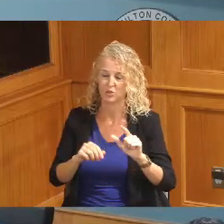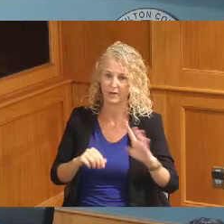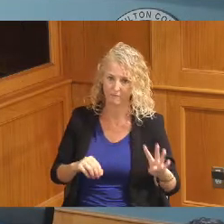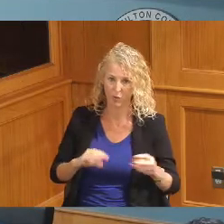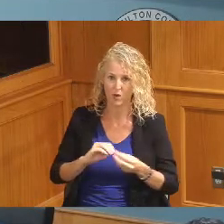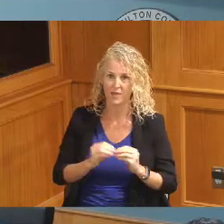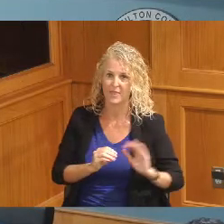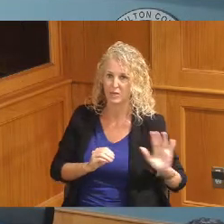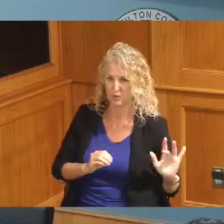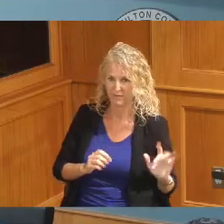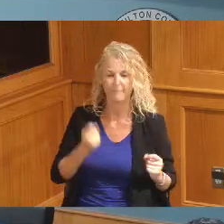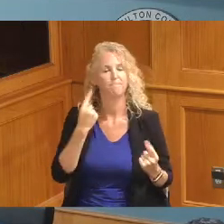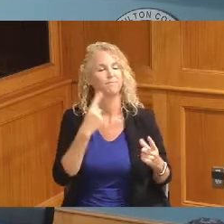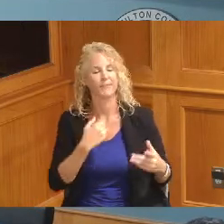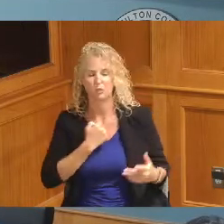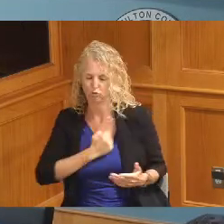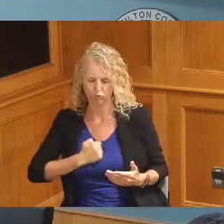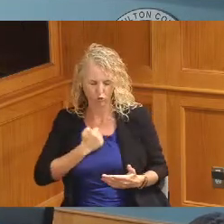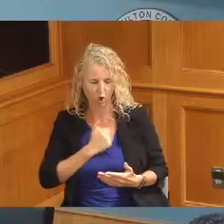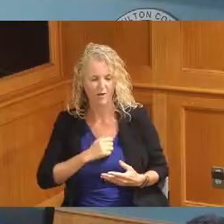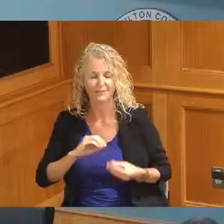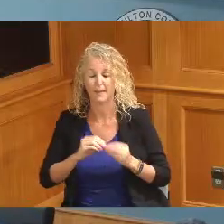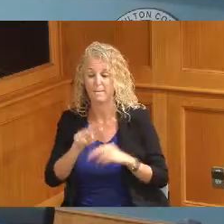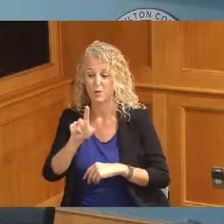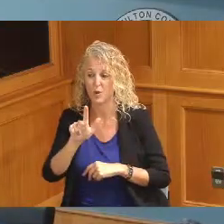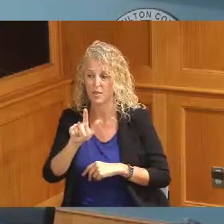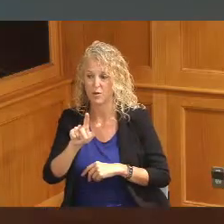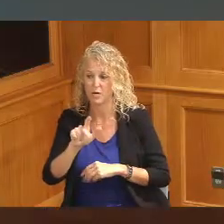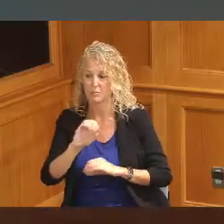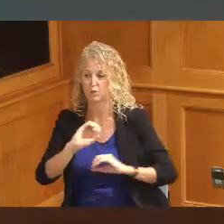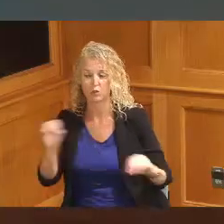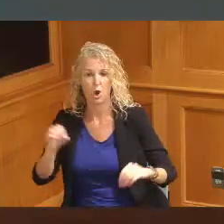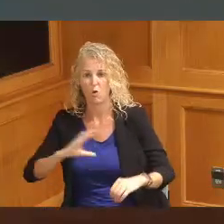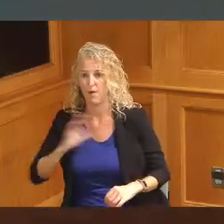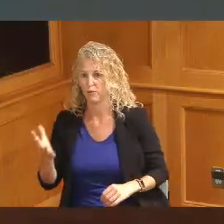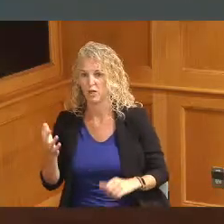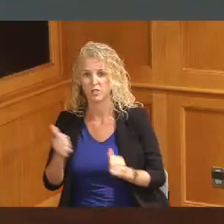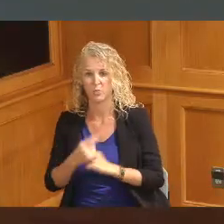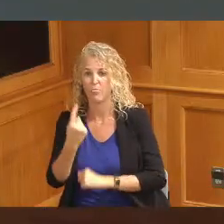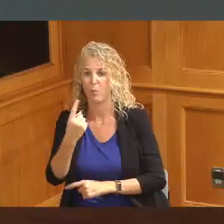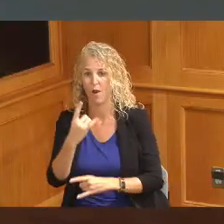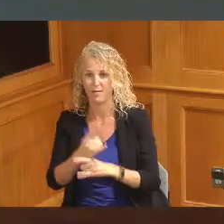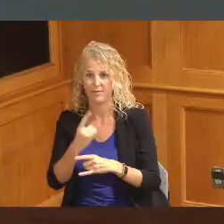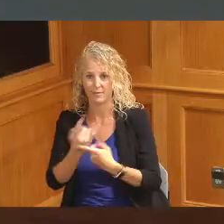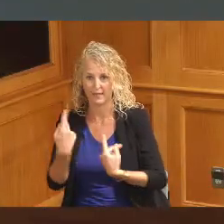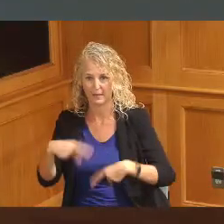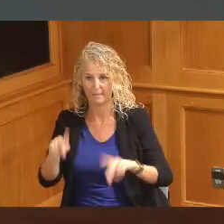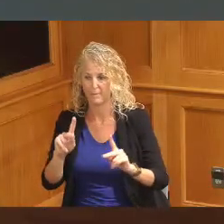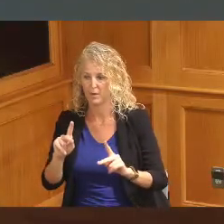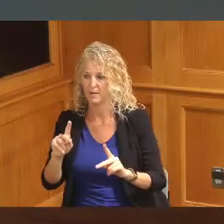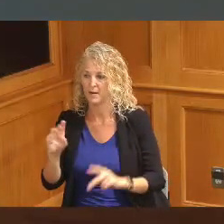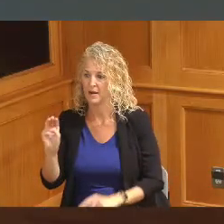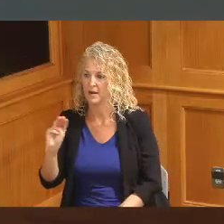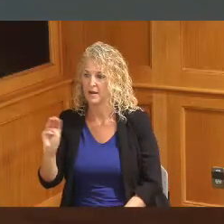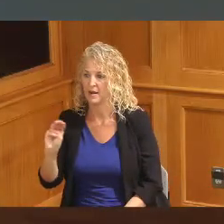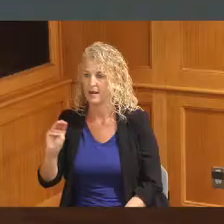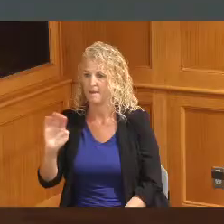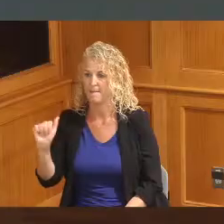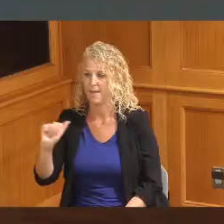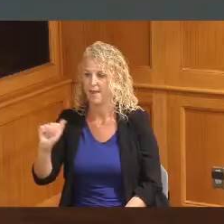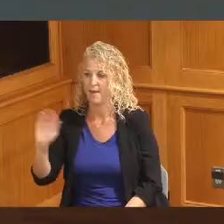the travel is 25. Correct. okay. So item 23 is the reporting of no objection to one liquor permit. This is MAB